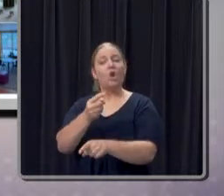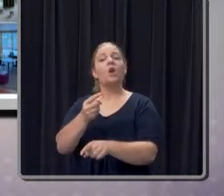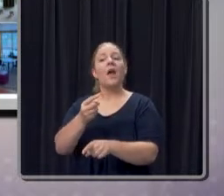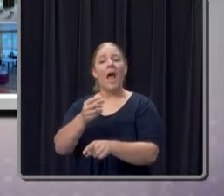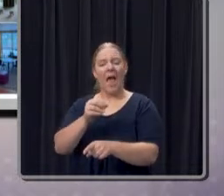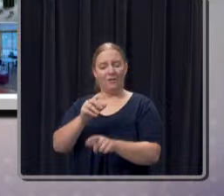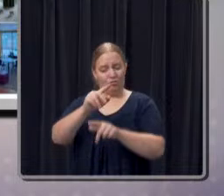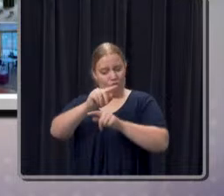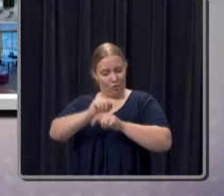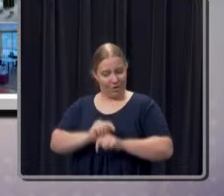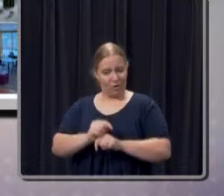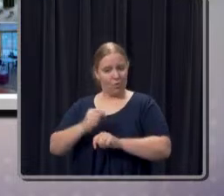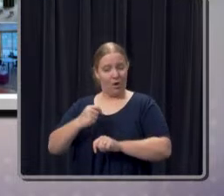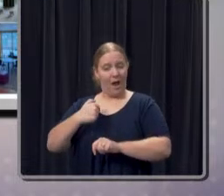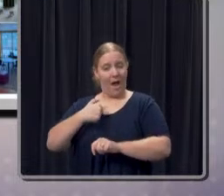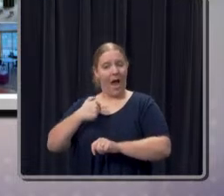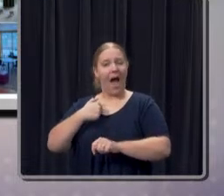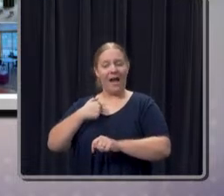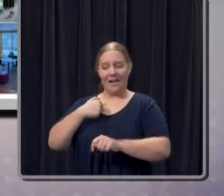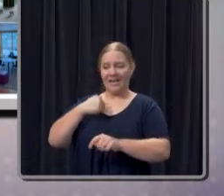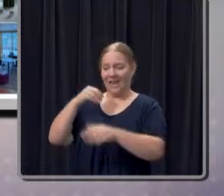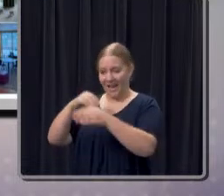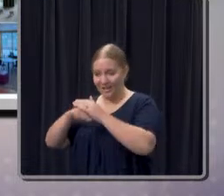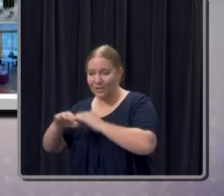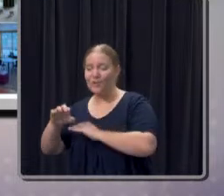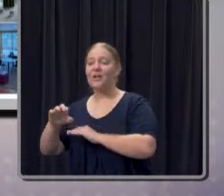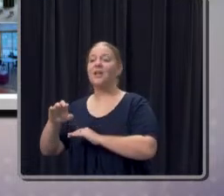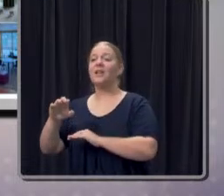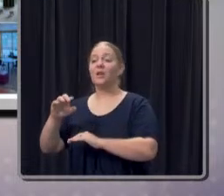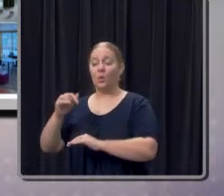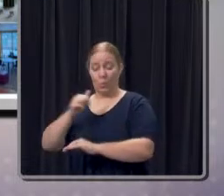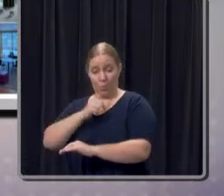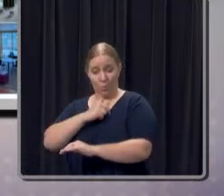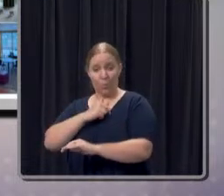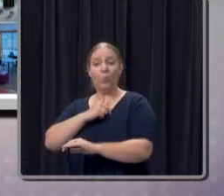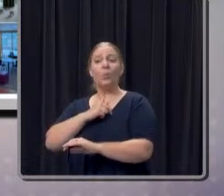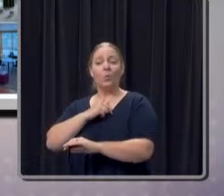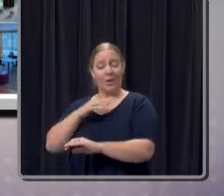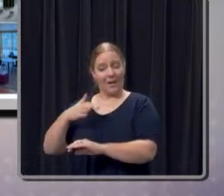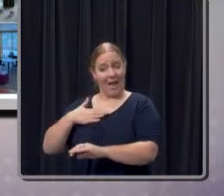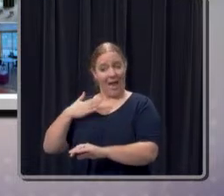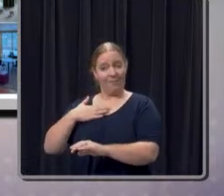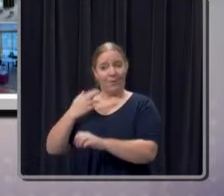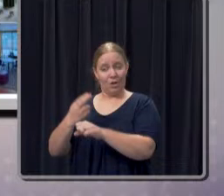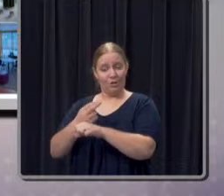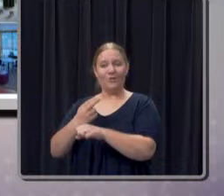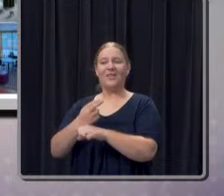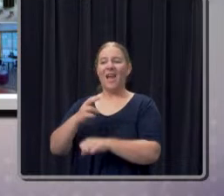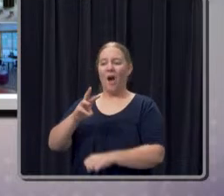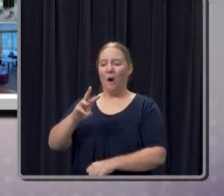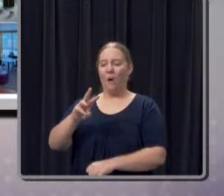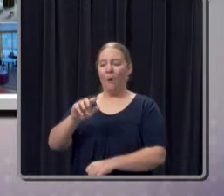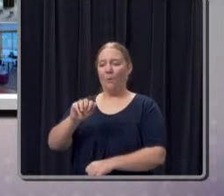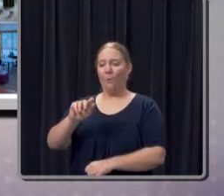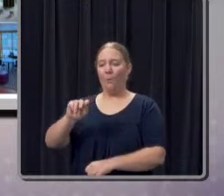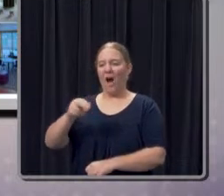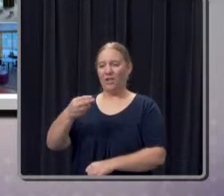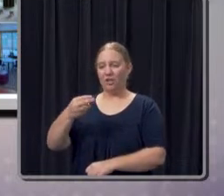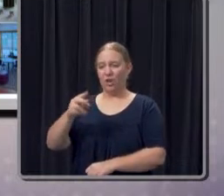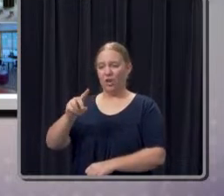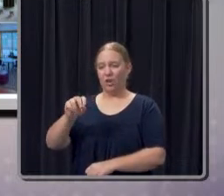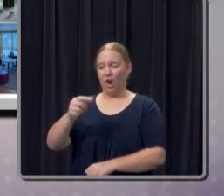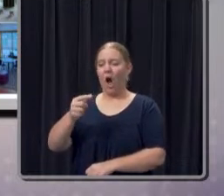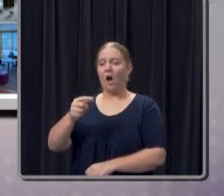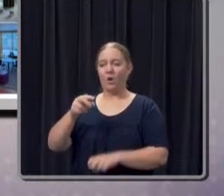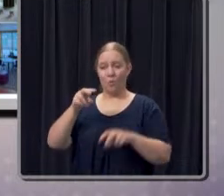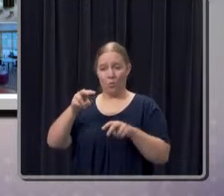A tradition that I stepped into that we've been happy to reboot has been the Watchdogs tradition.